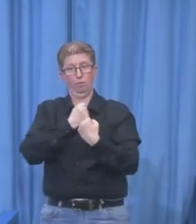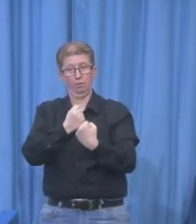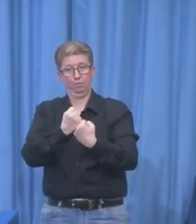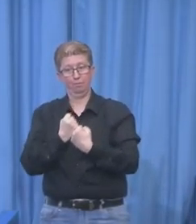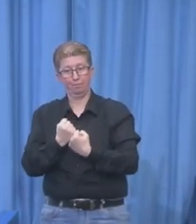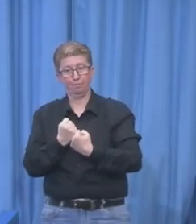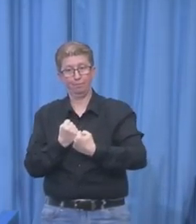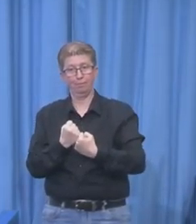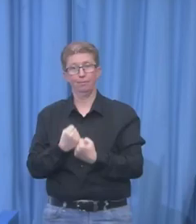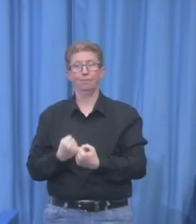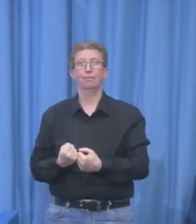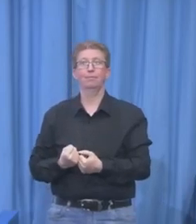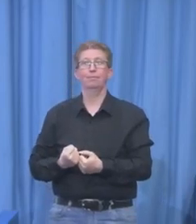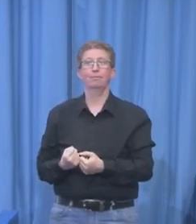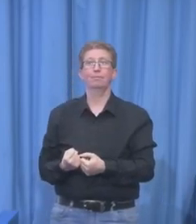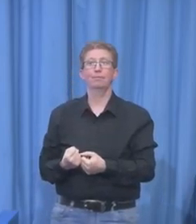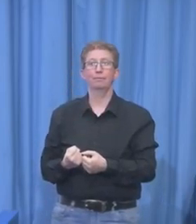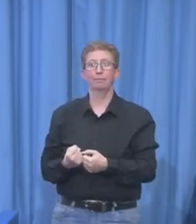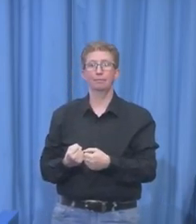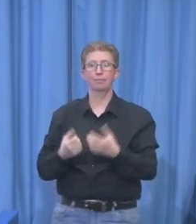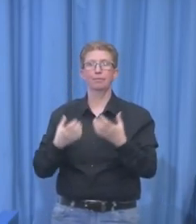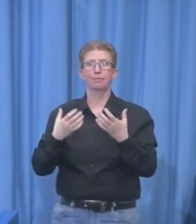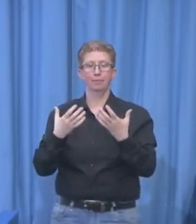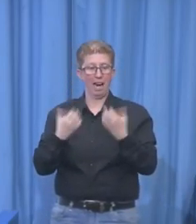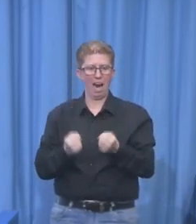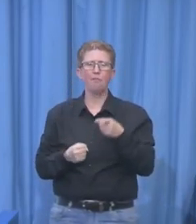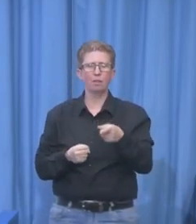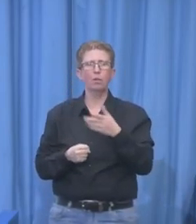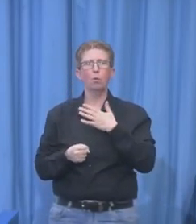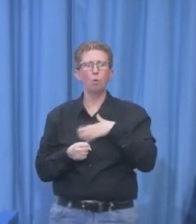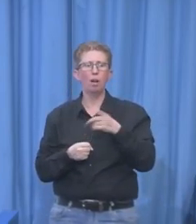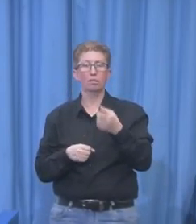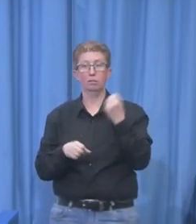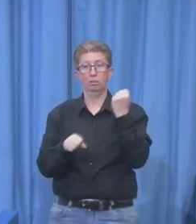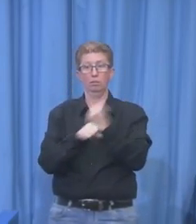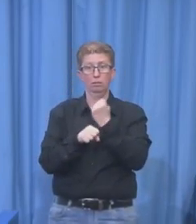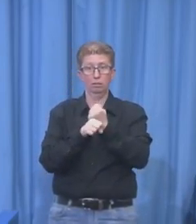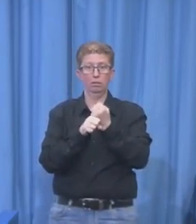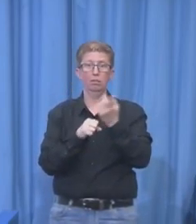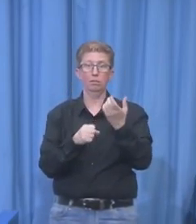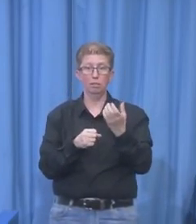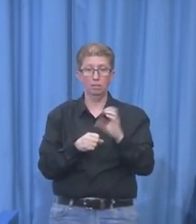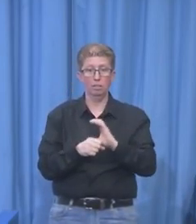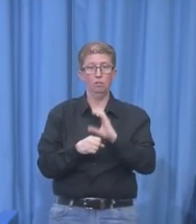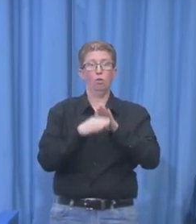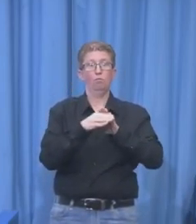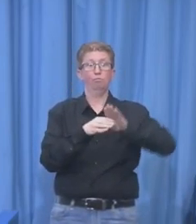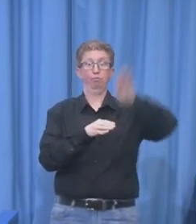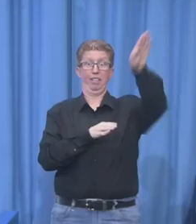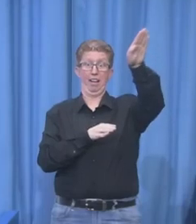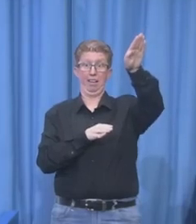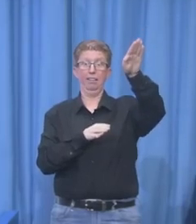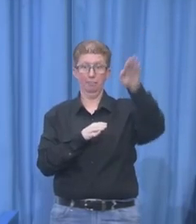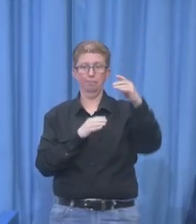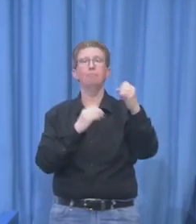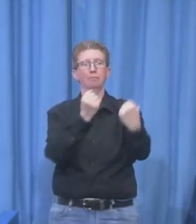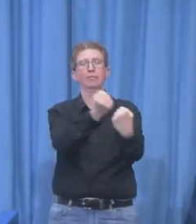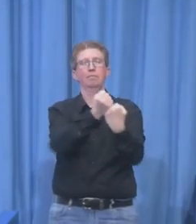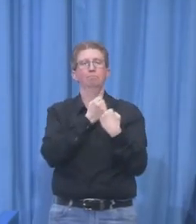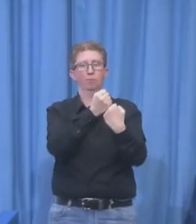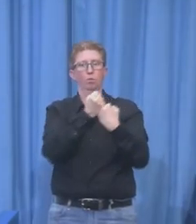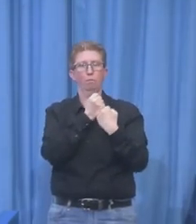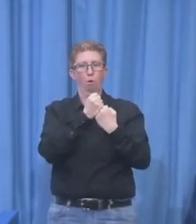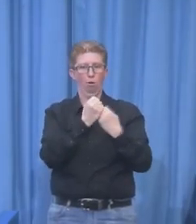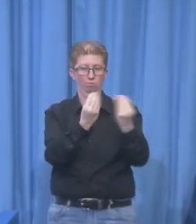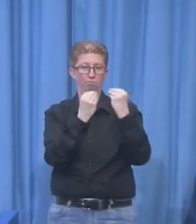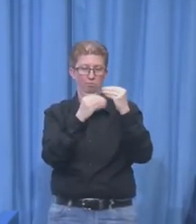coming into the picture, and they help them to go and to try to feel to get jobs, to